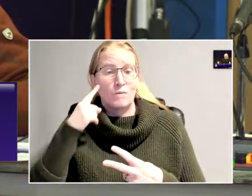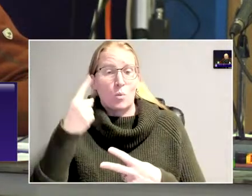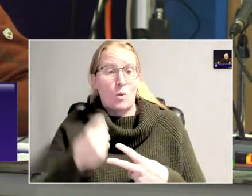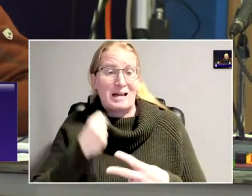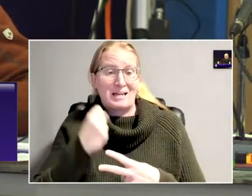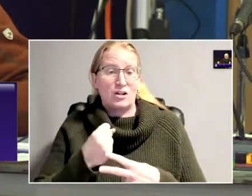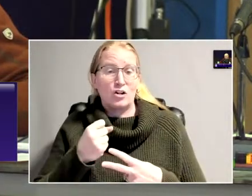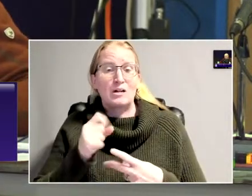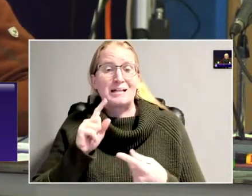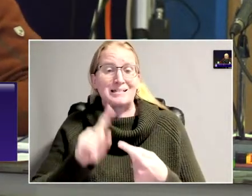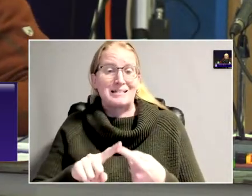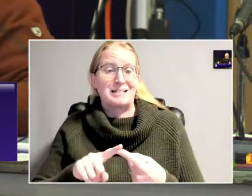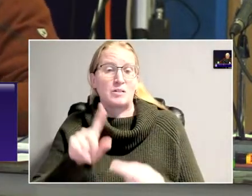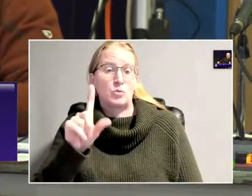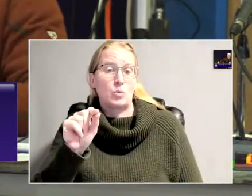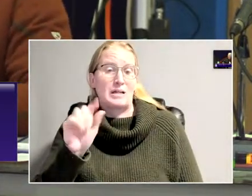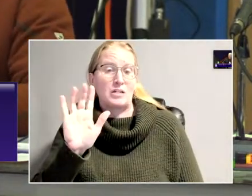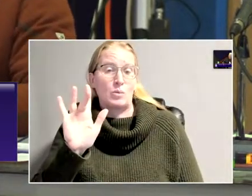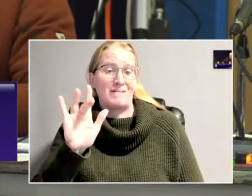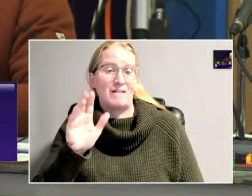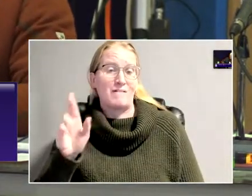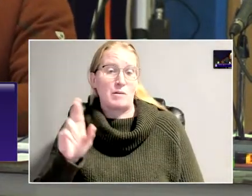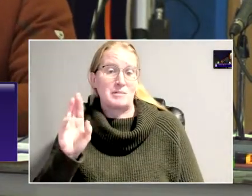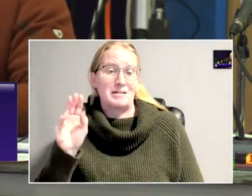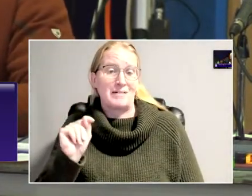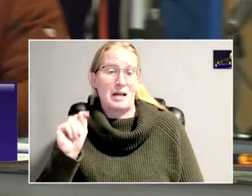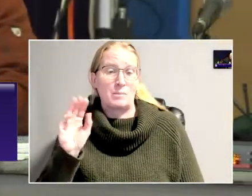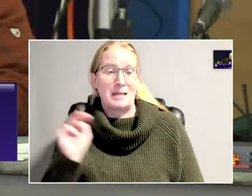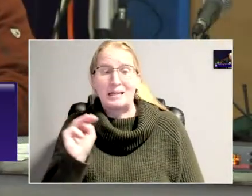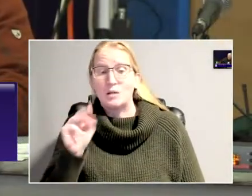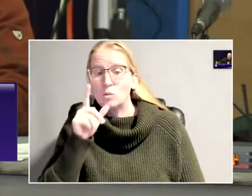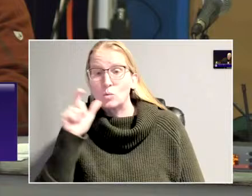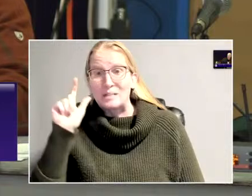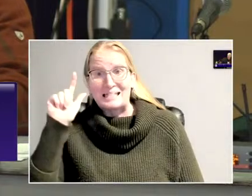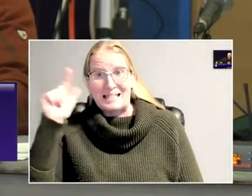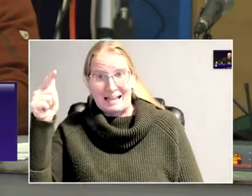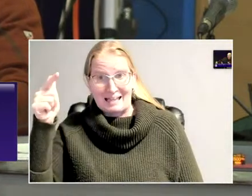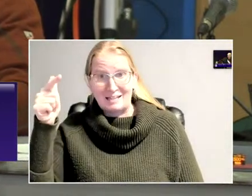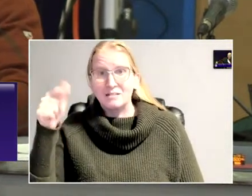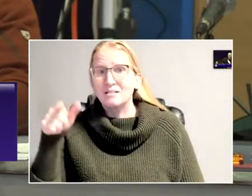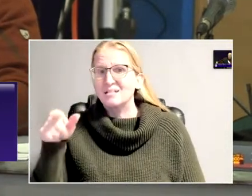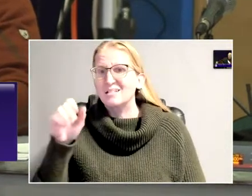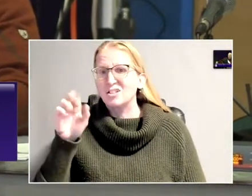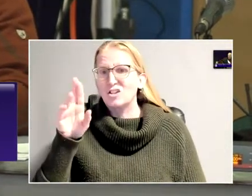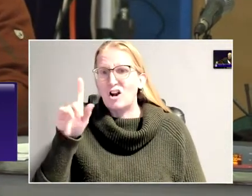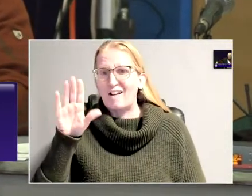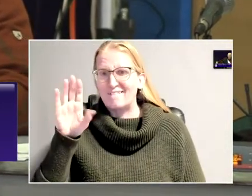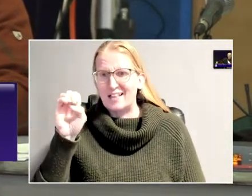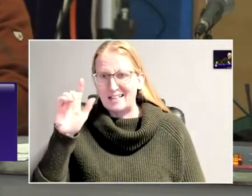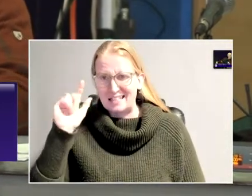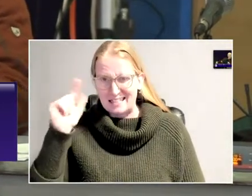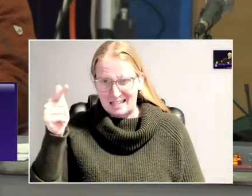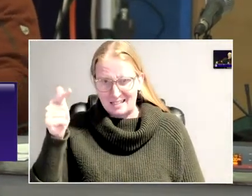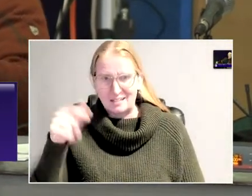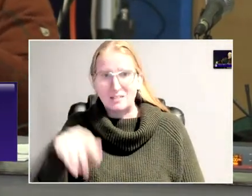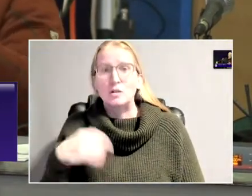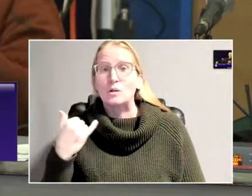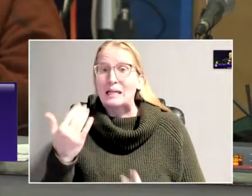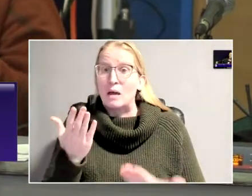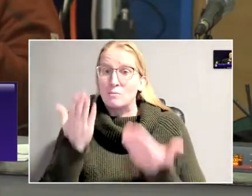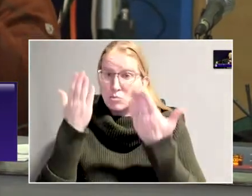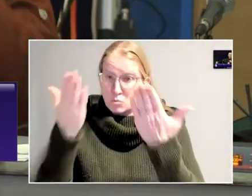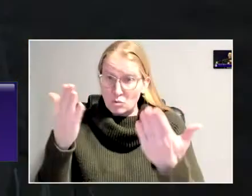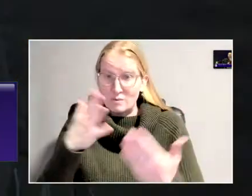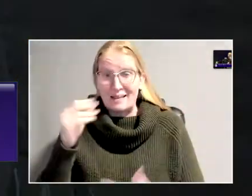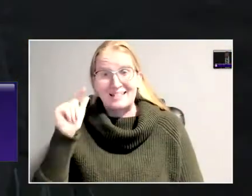representative town meeting do we have a second Mr Carville seconds it's been moved and seconded to elect two